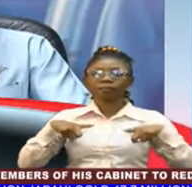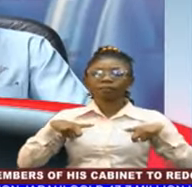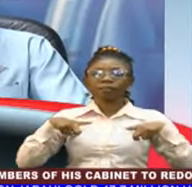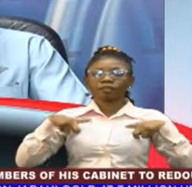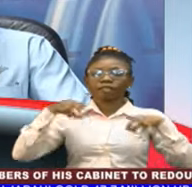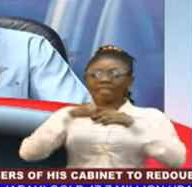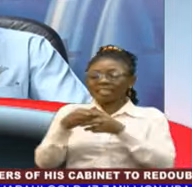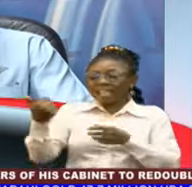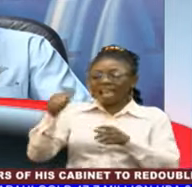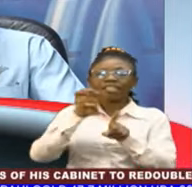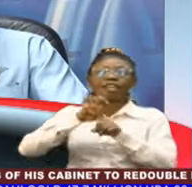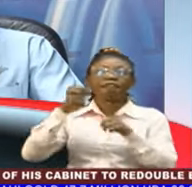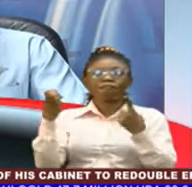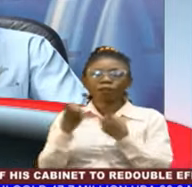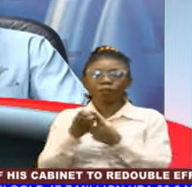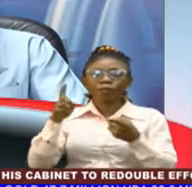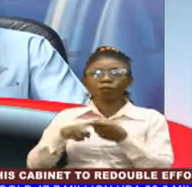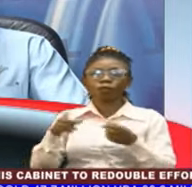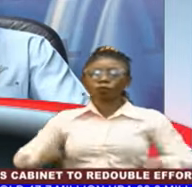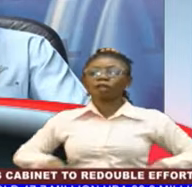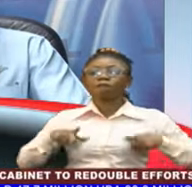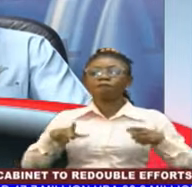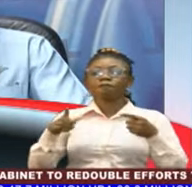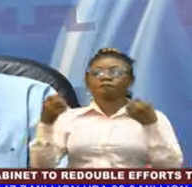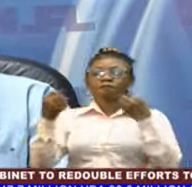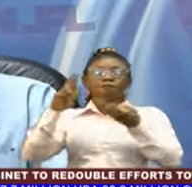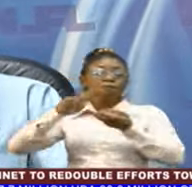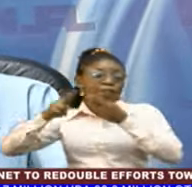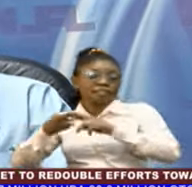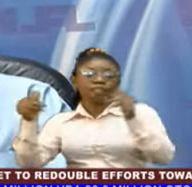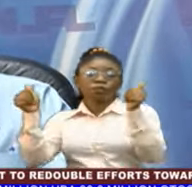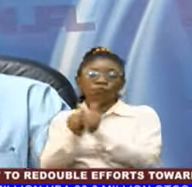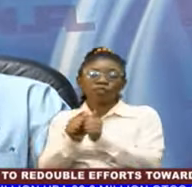in any environment, to live friendly with other